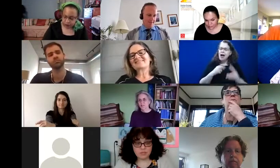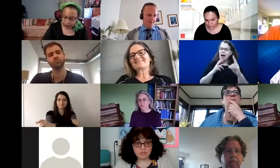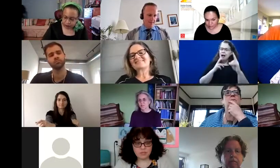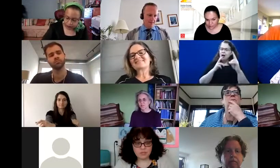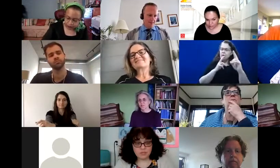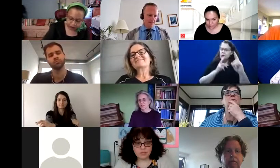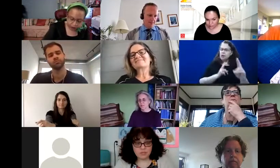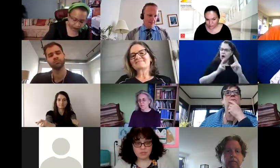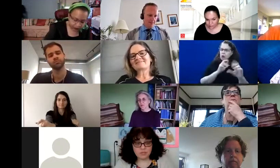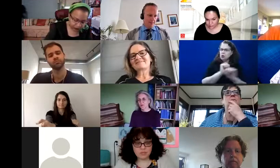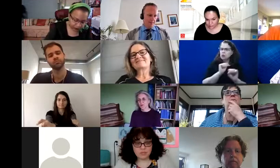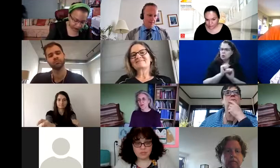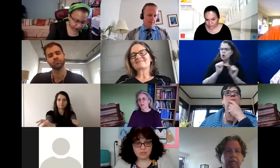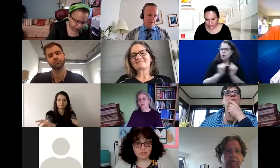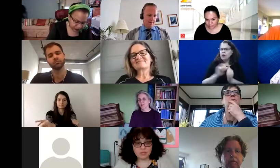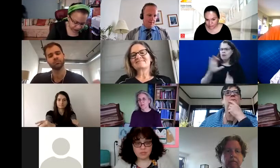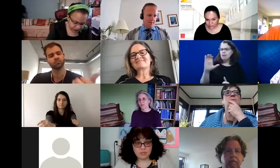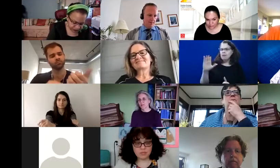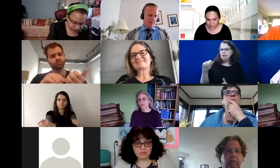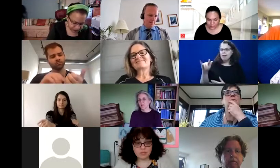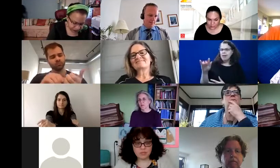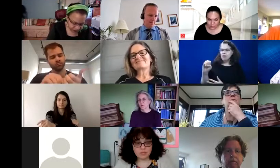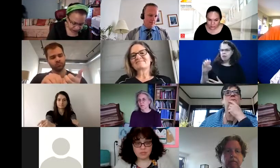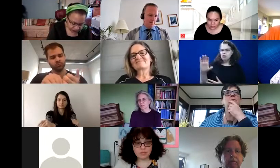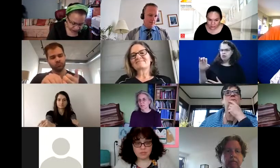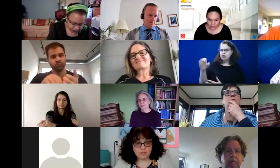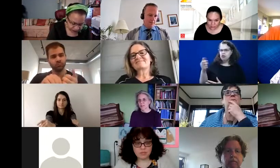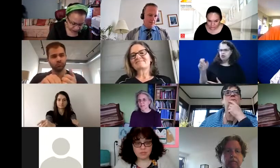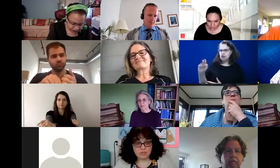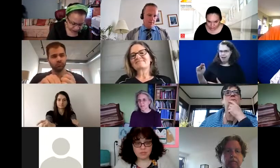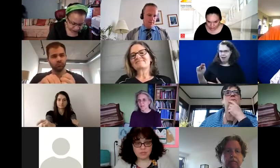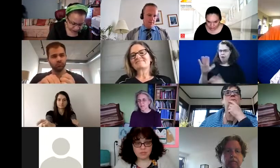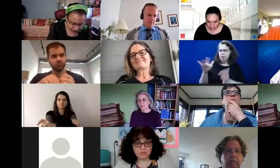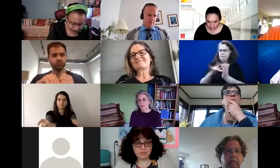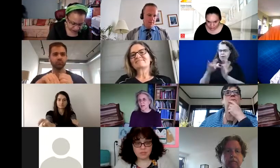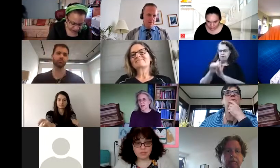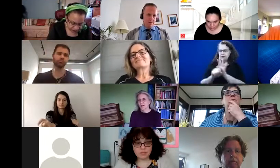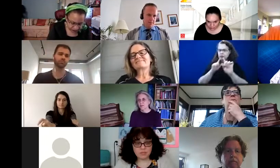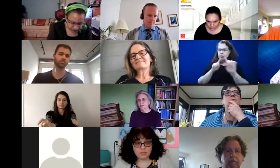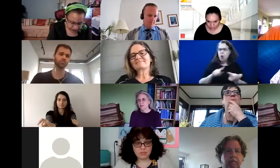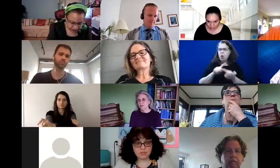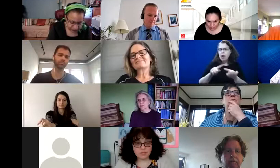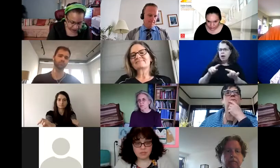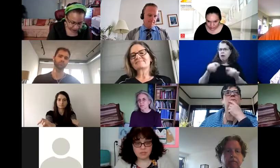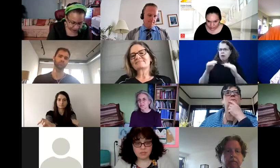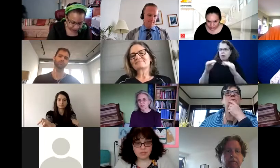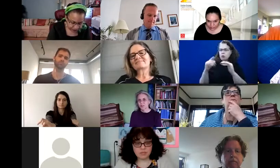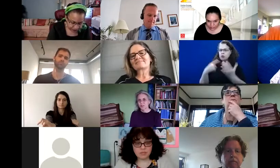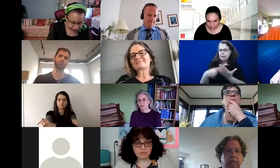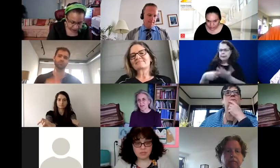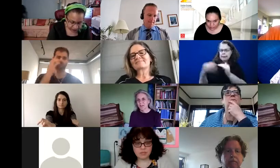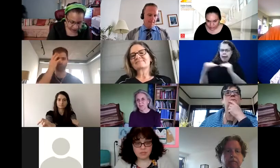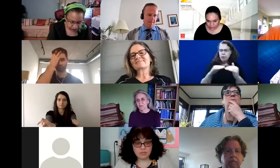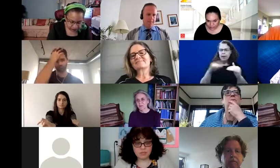Chan for the Middle States report on equity, where we looked at accessibility. And we chose to